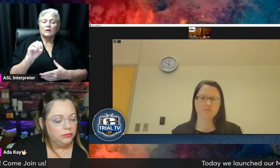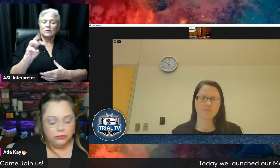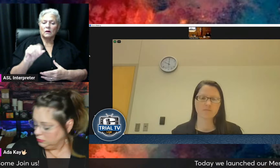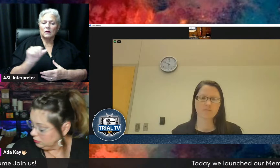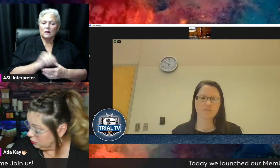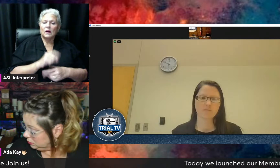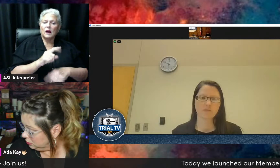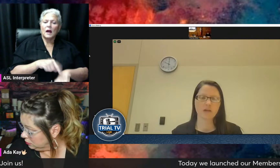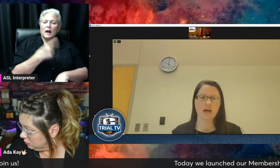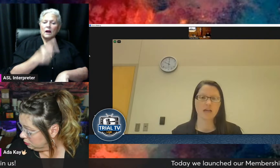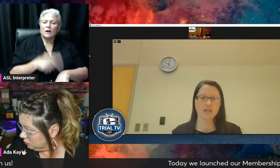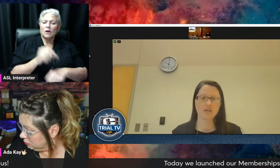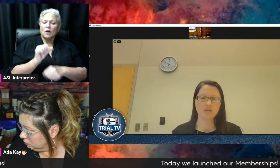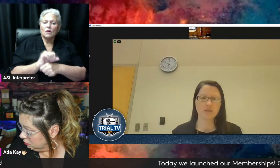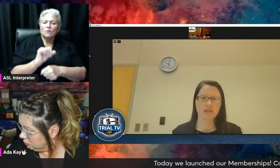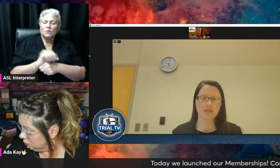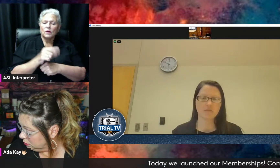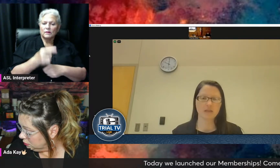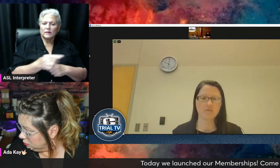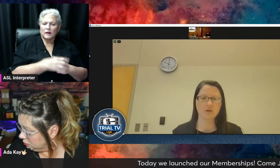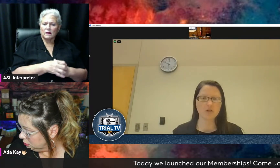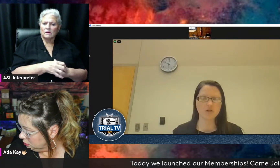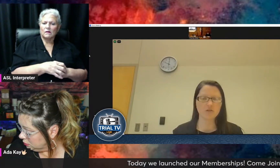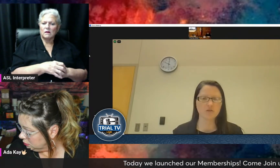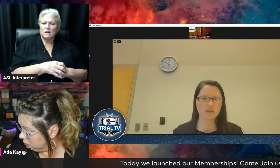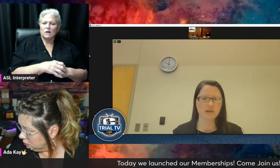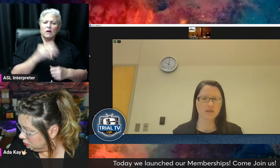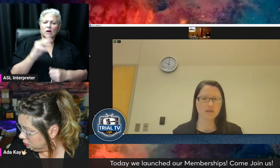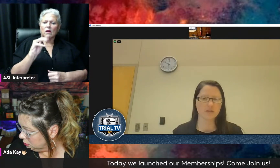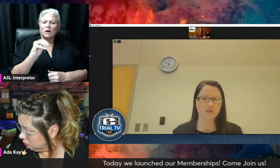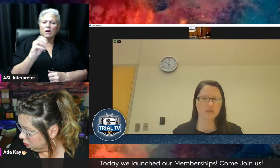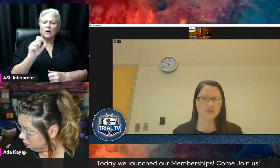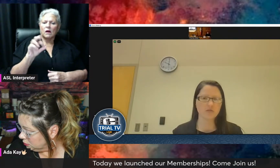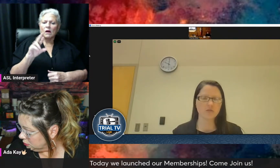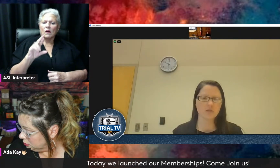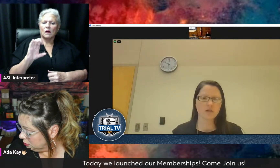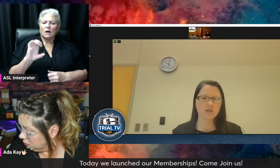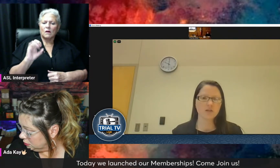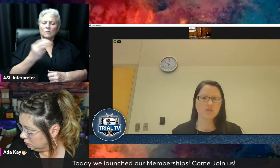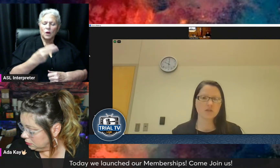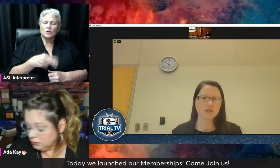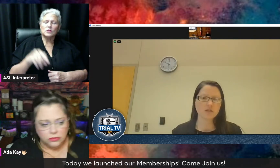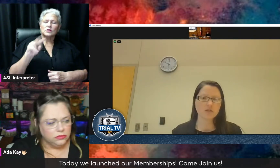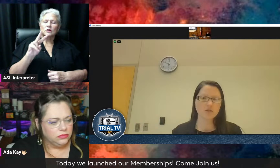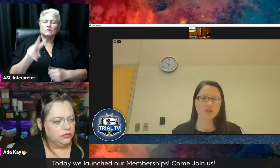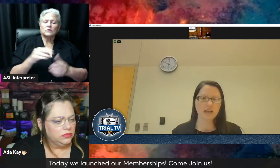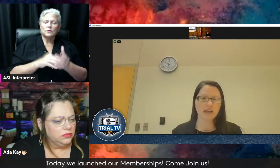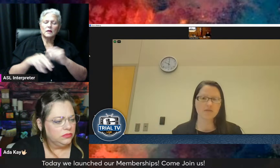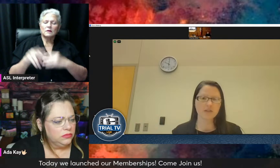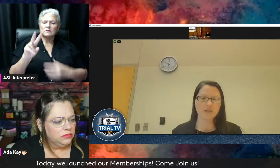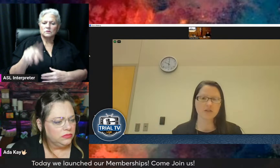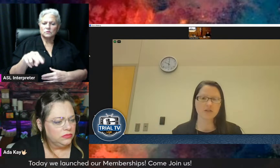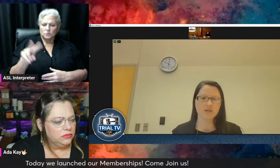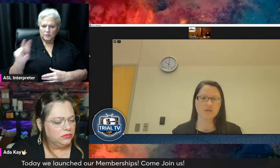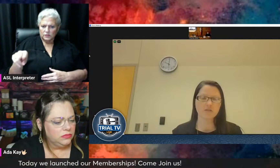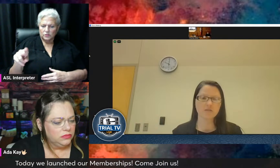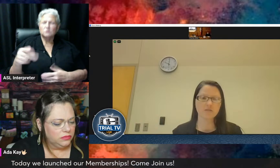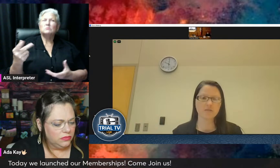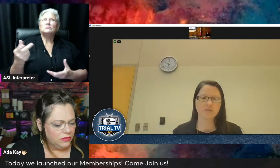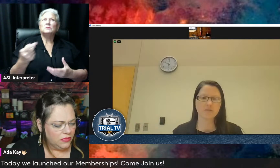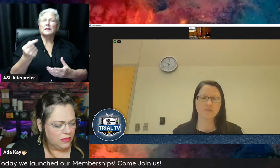employed there? I started with them in March of 2022, so just under 2.5